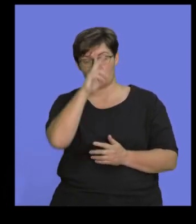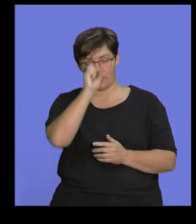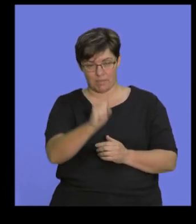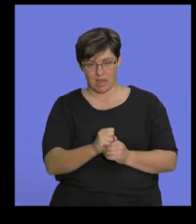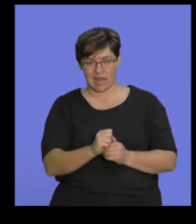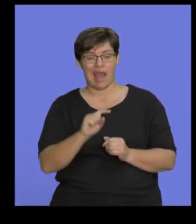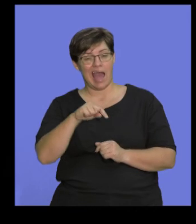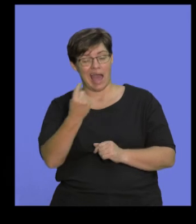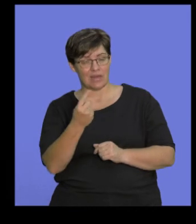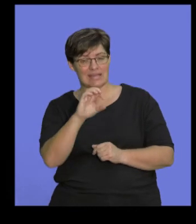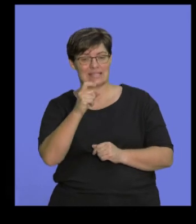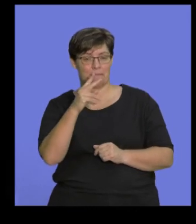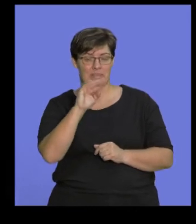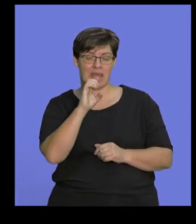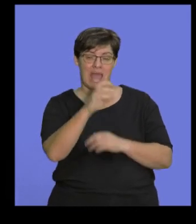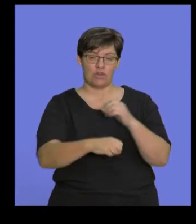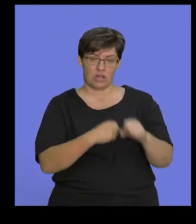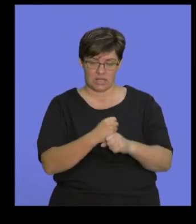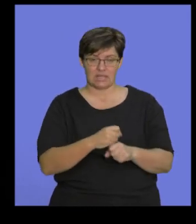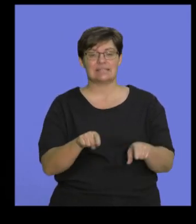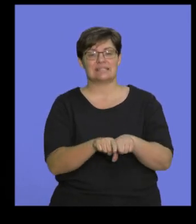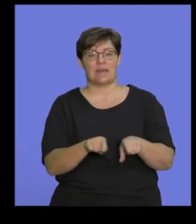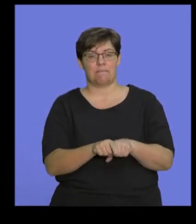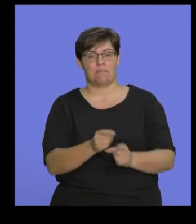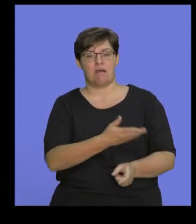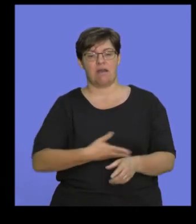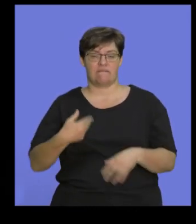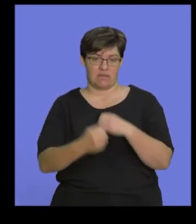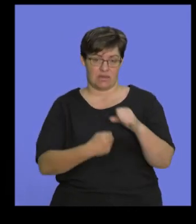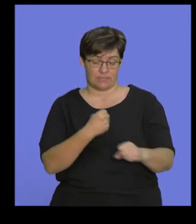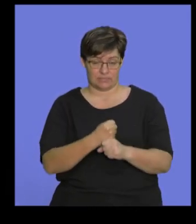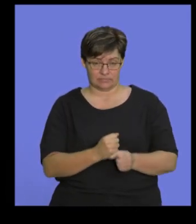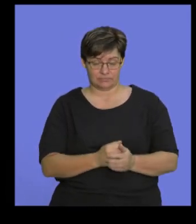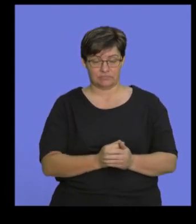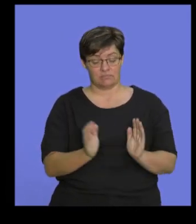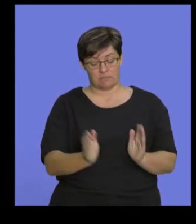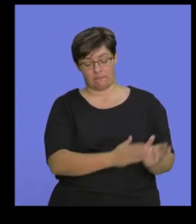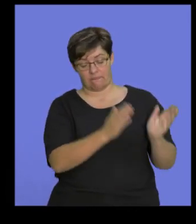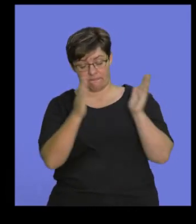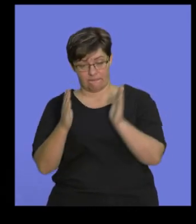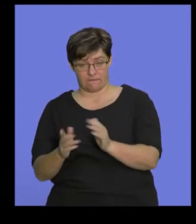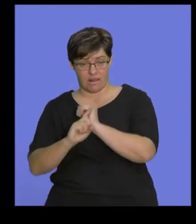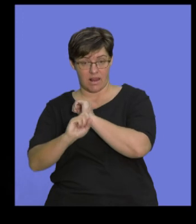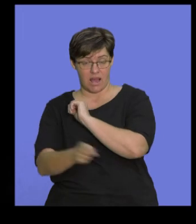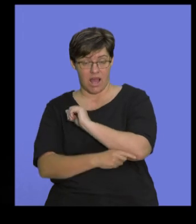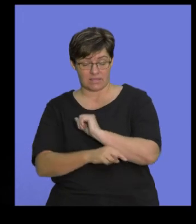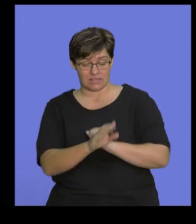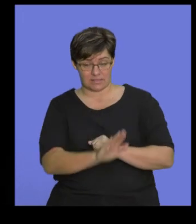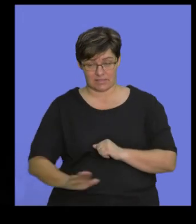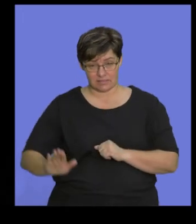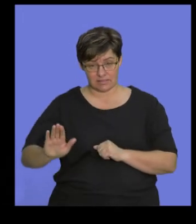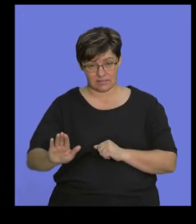for semi-annually is the same as half-yearly. And then for the last duration